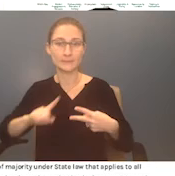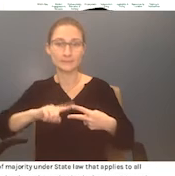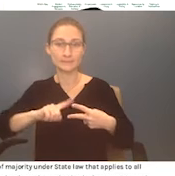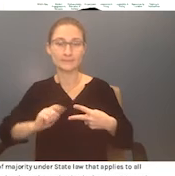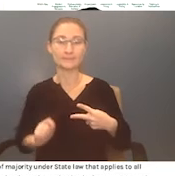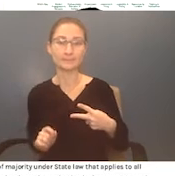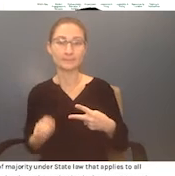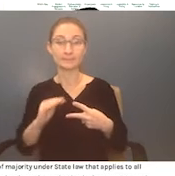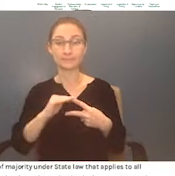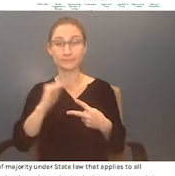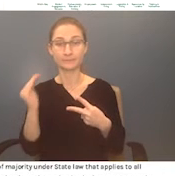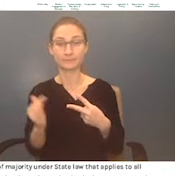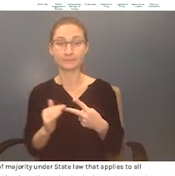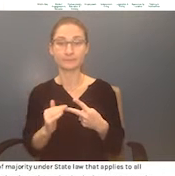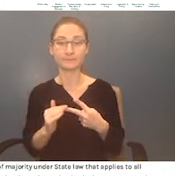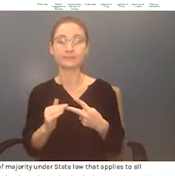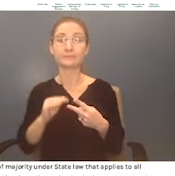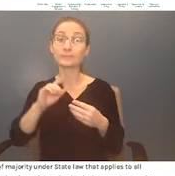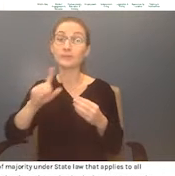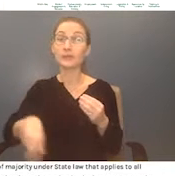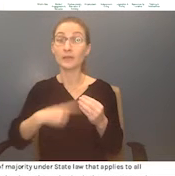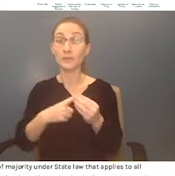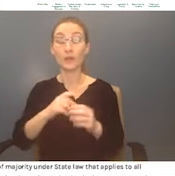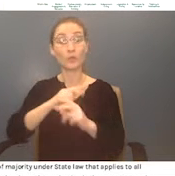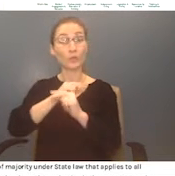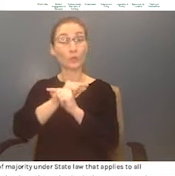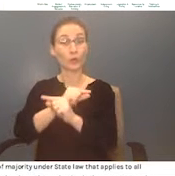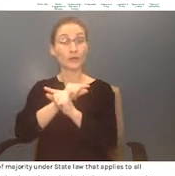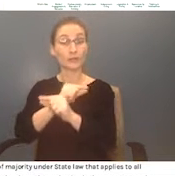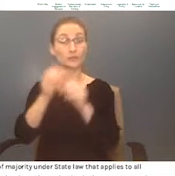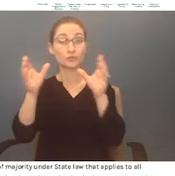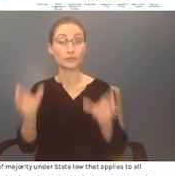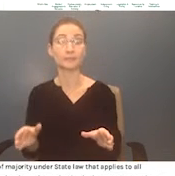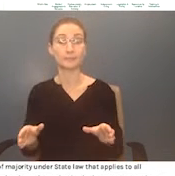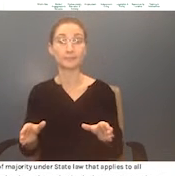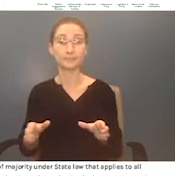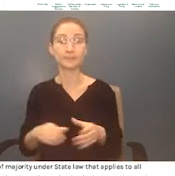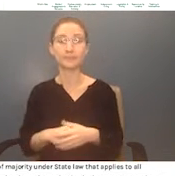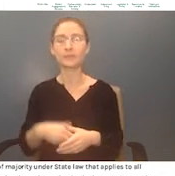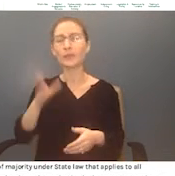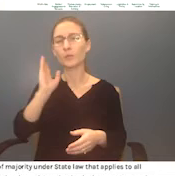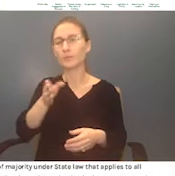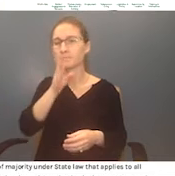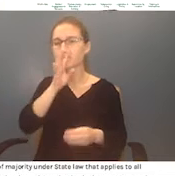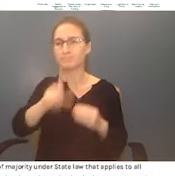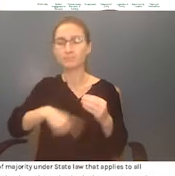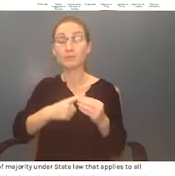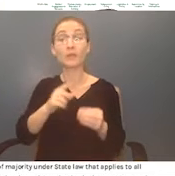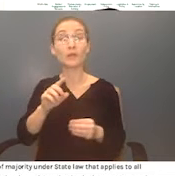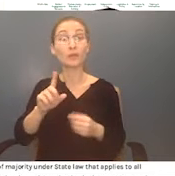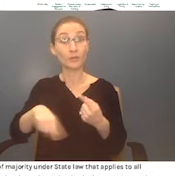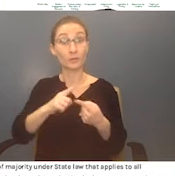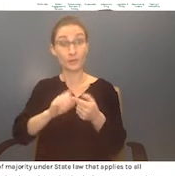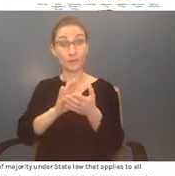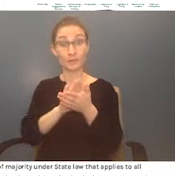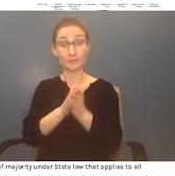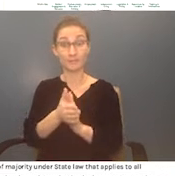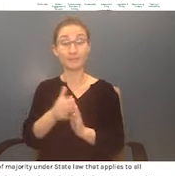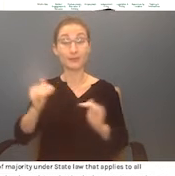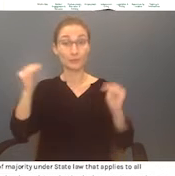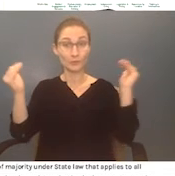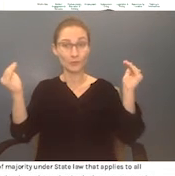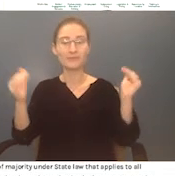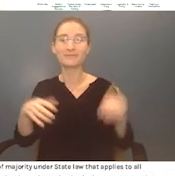in self-determination. The next one is about guardianship. So talks about when your child becomes an adult and